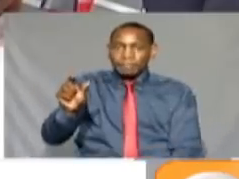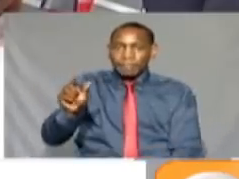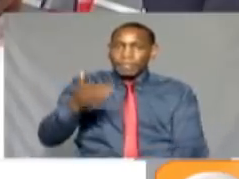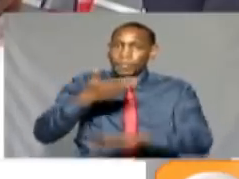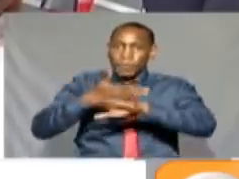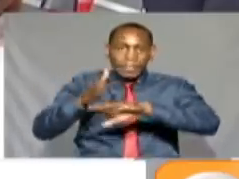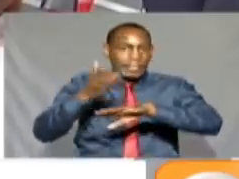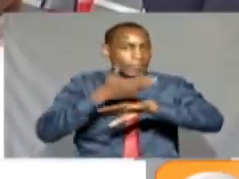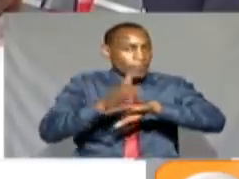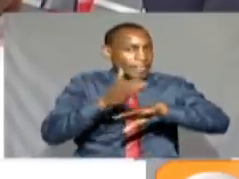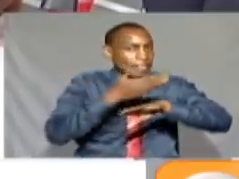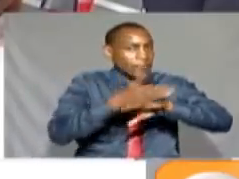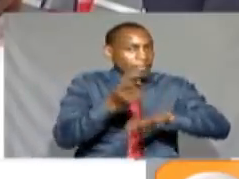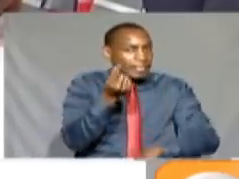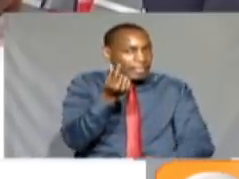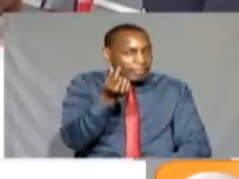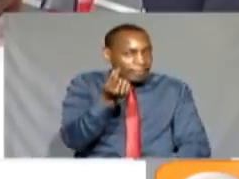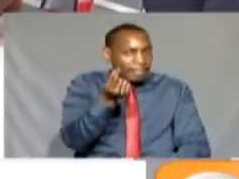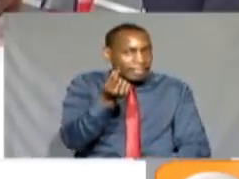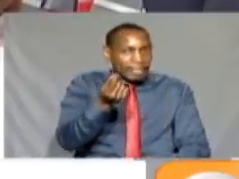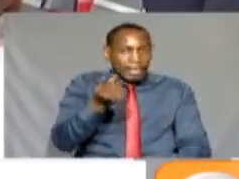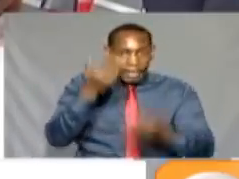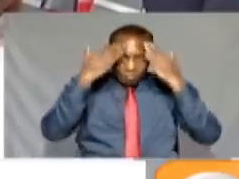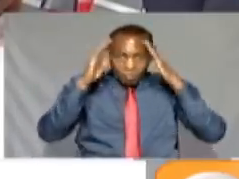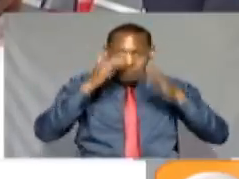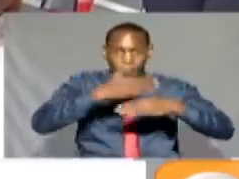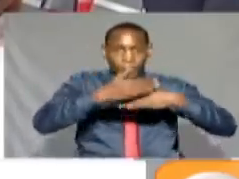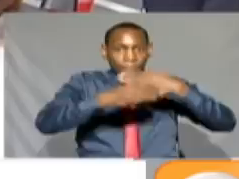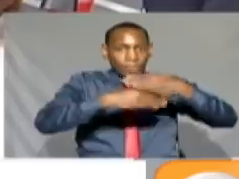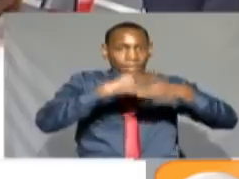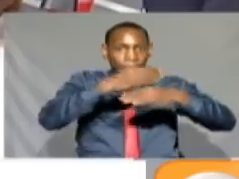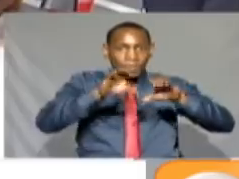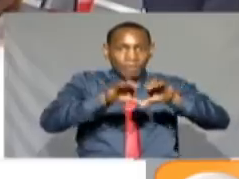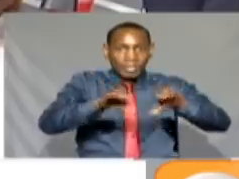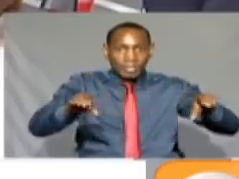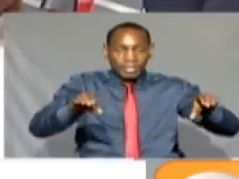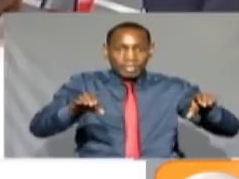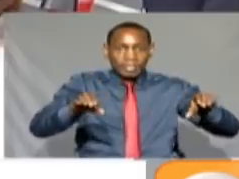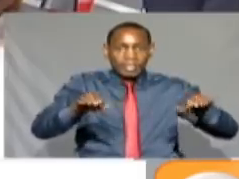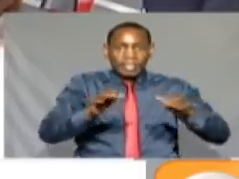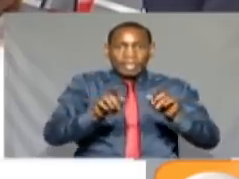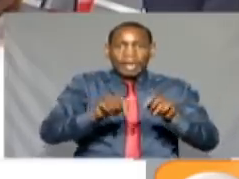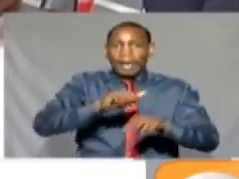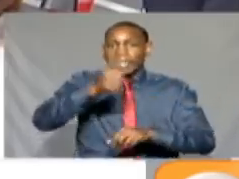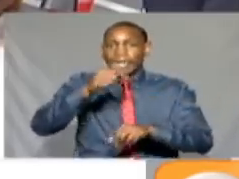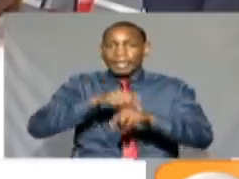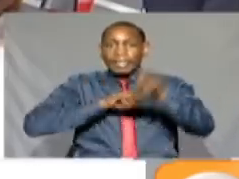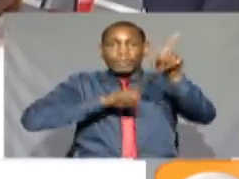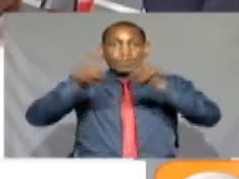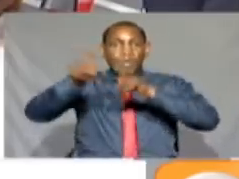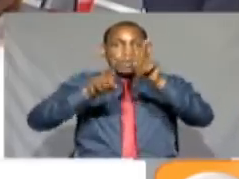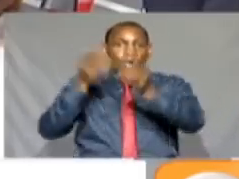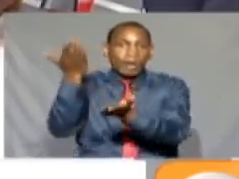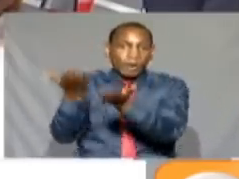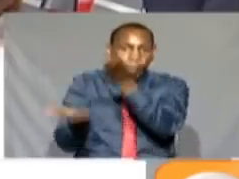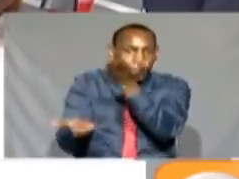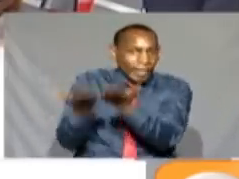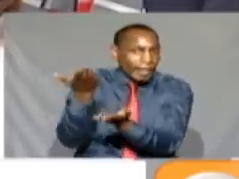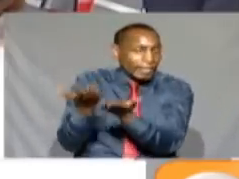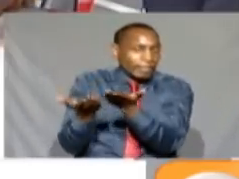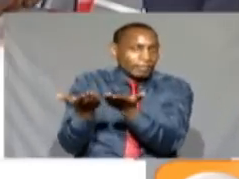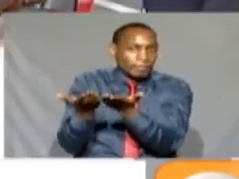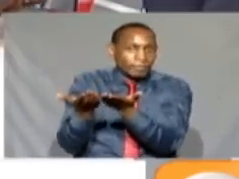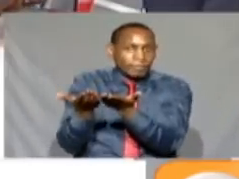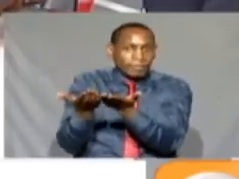Wasting our money. You don't know how to build sewage. Yeah, but the other one is benchmarking to look for how the knees. Yeah. Or to